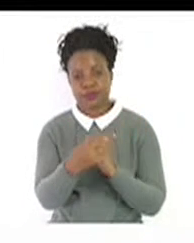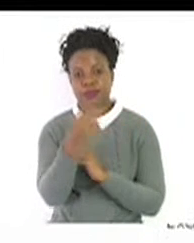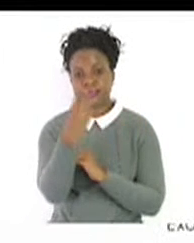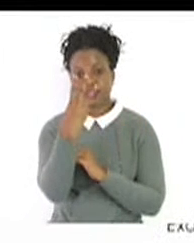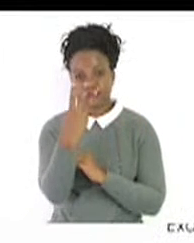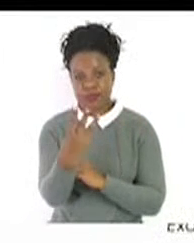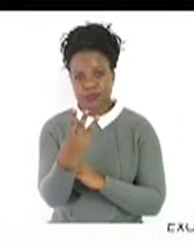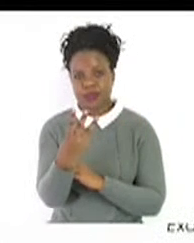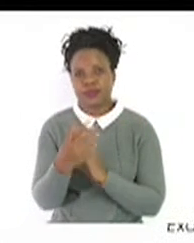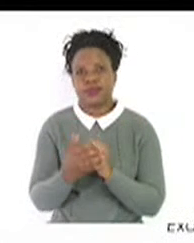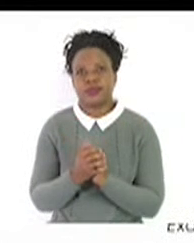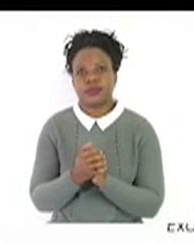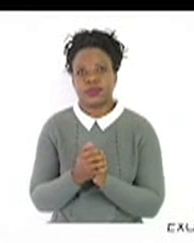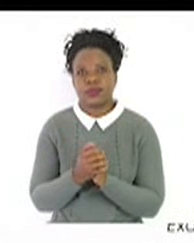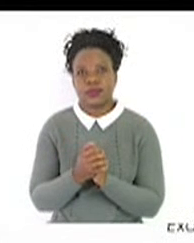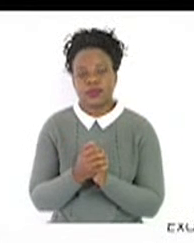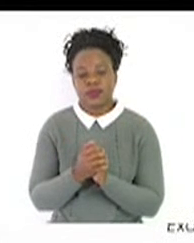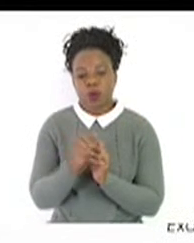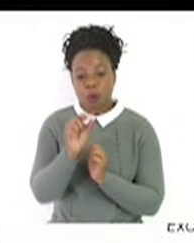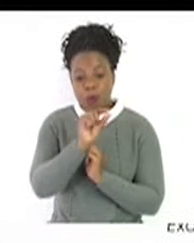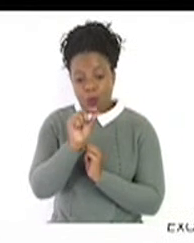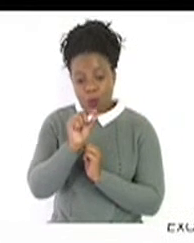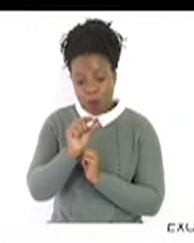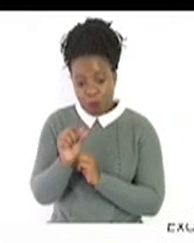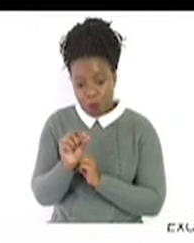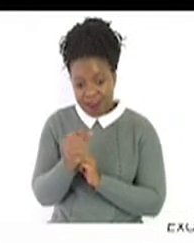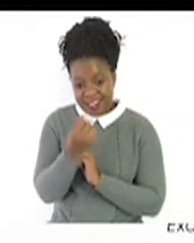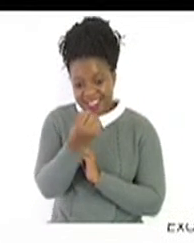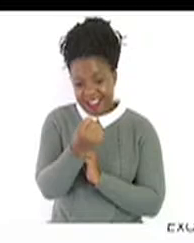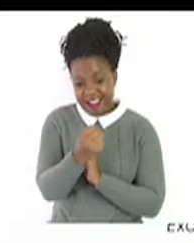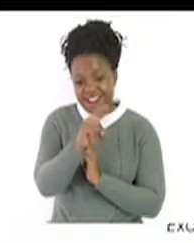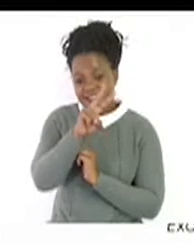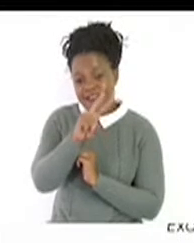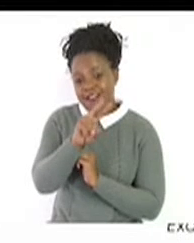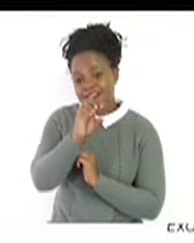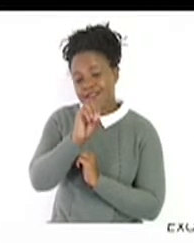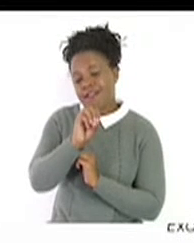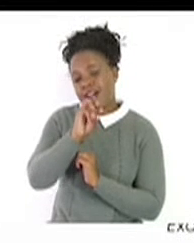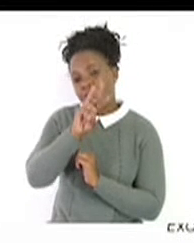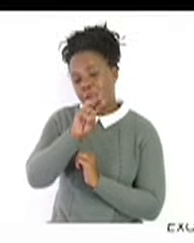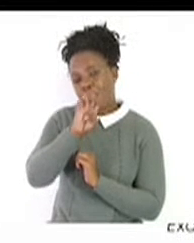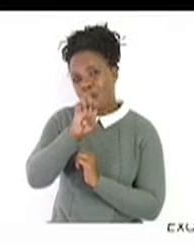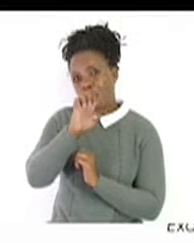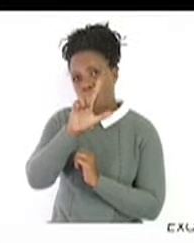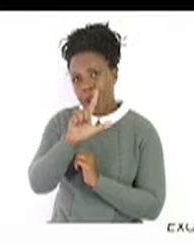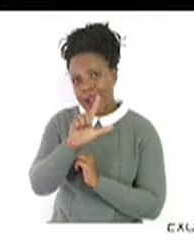if the word ends in a vowel plus Y,